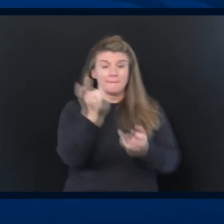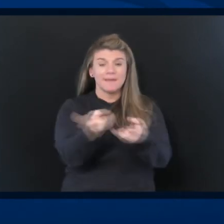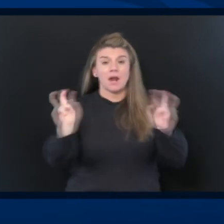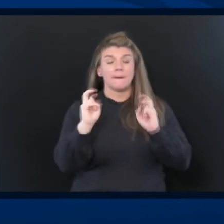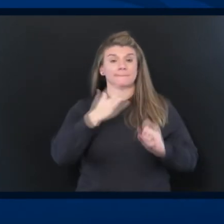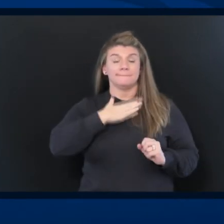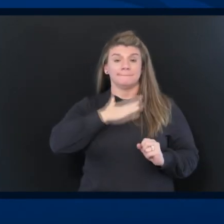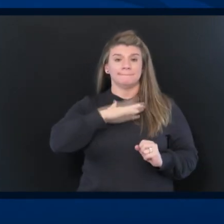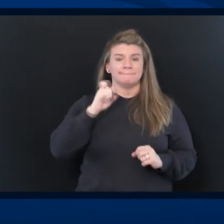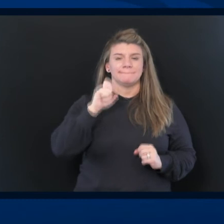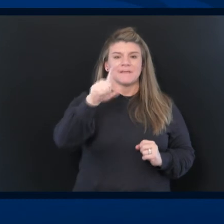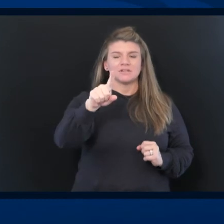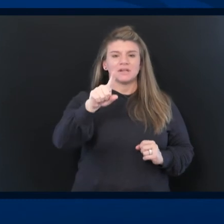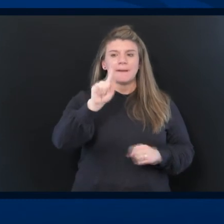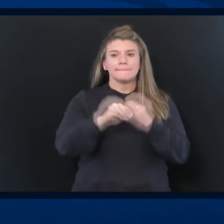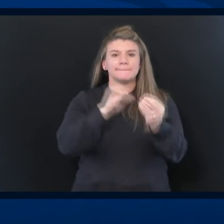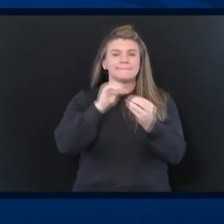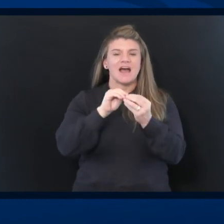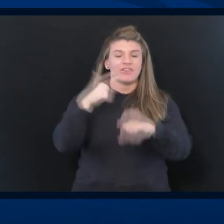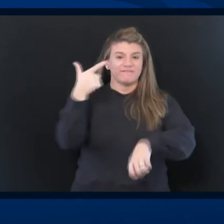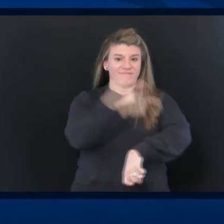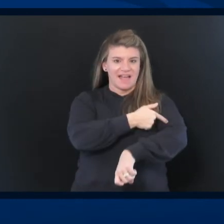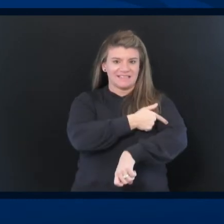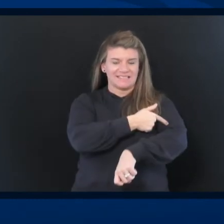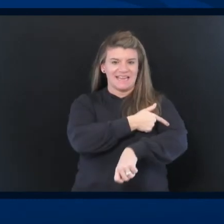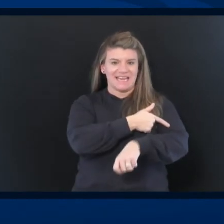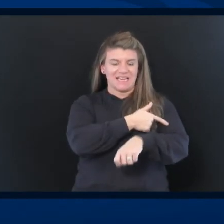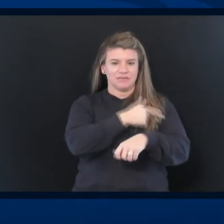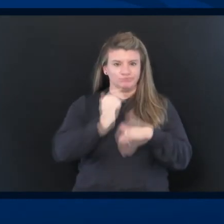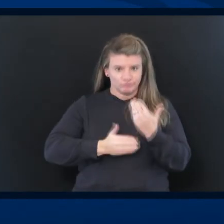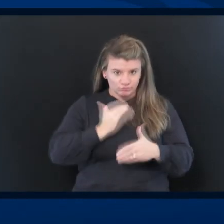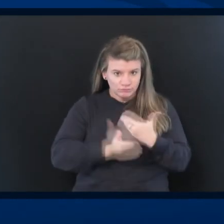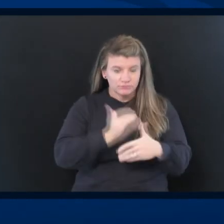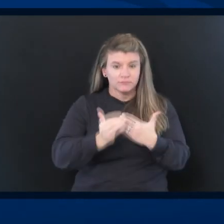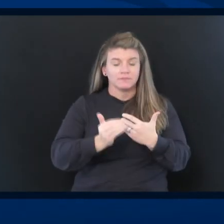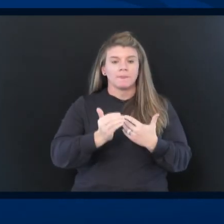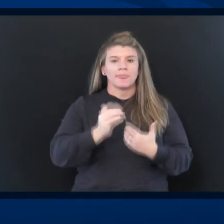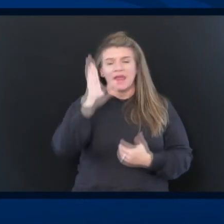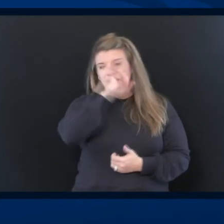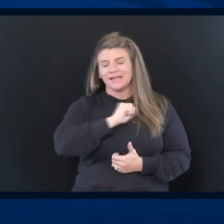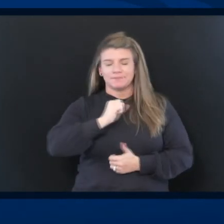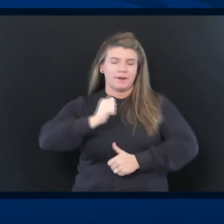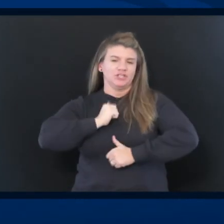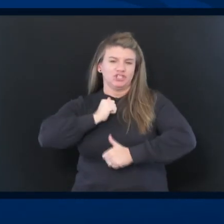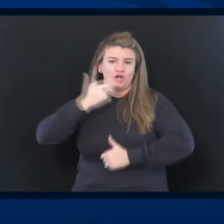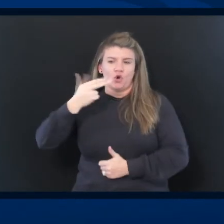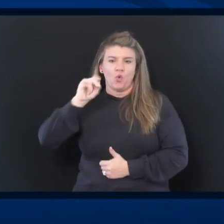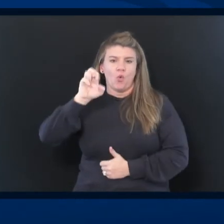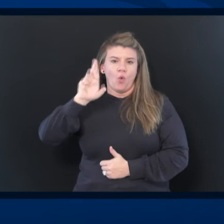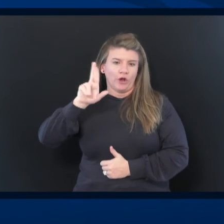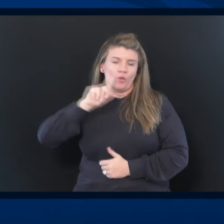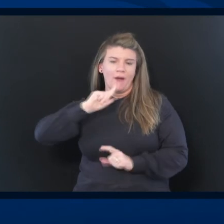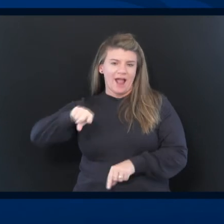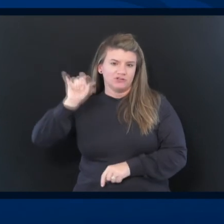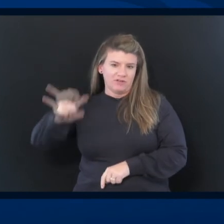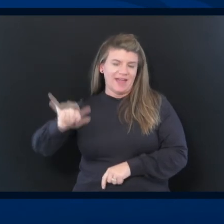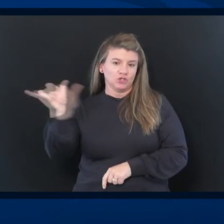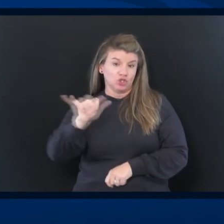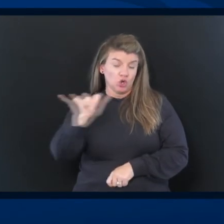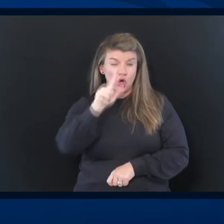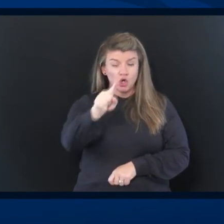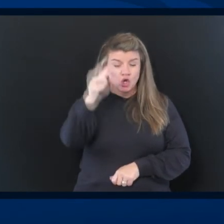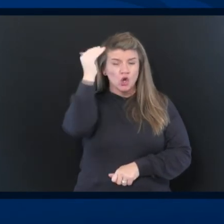Question about the logistics of the vaccine rollout, and I guess would go to General Hoyer as well. Do